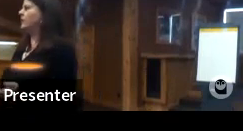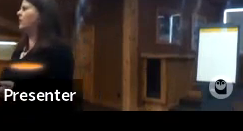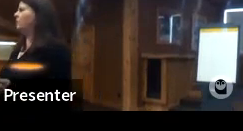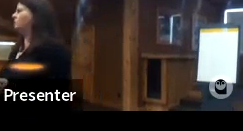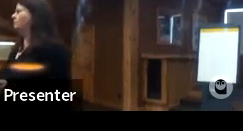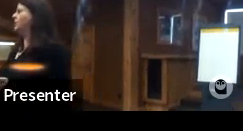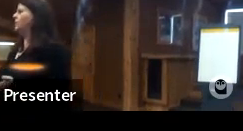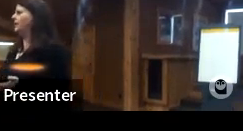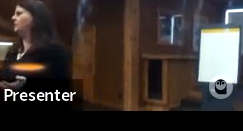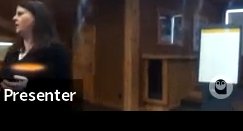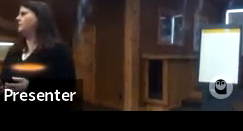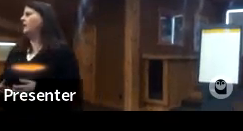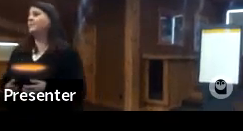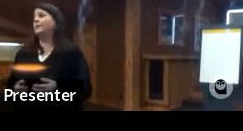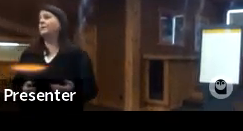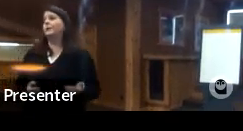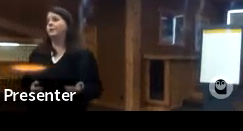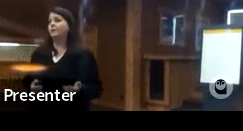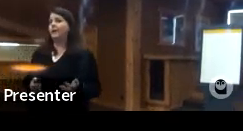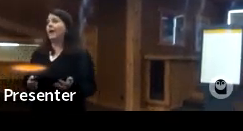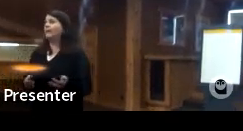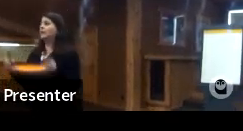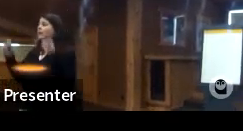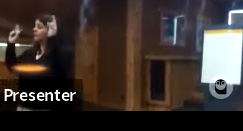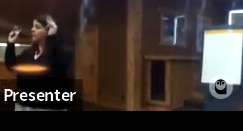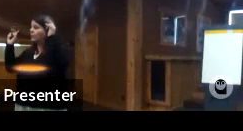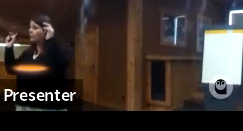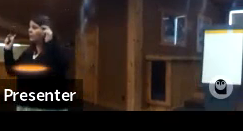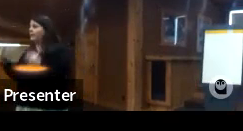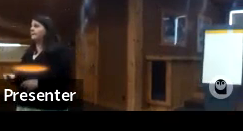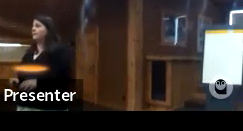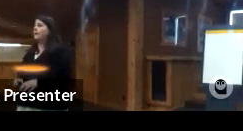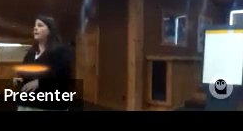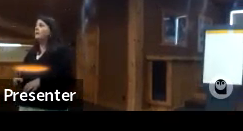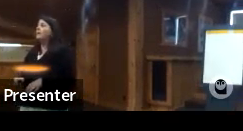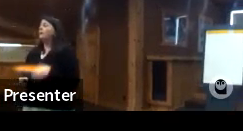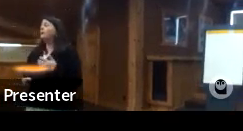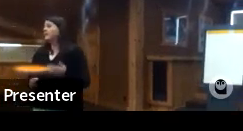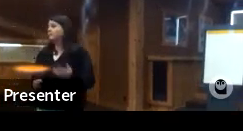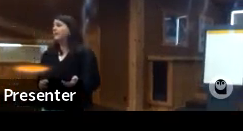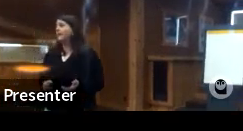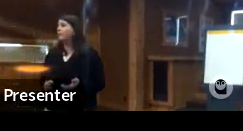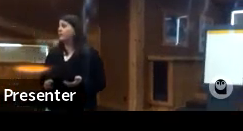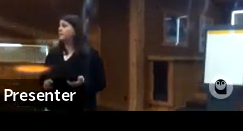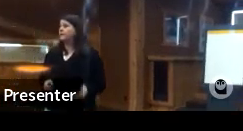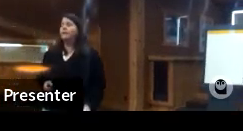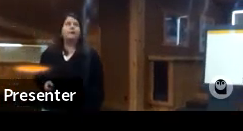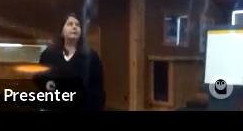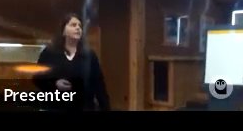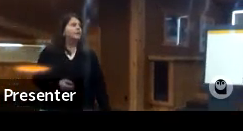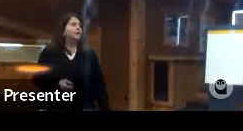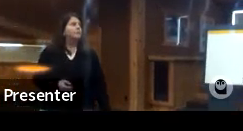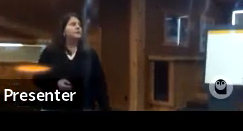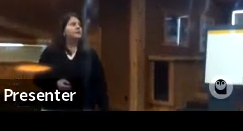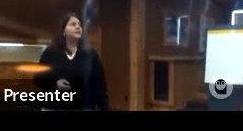the victim's very calm, very quiet. Other times they're hysterical and acting quote unquote crazy, right? We can explain that, we understand